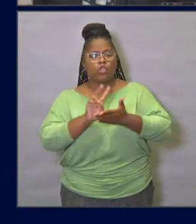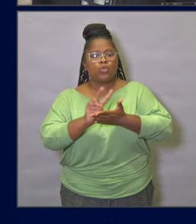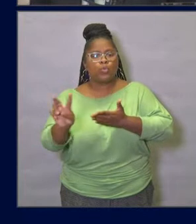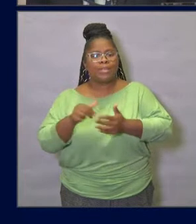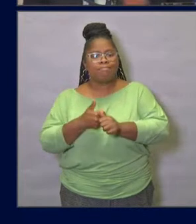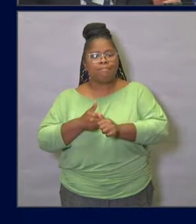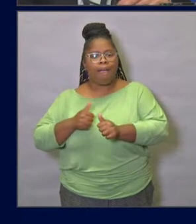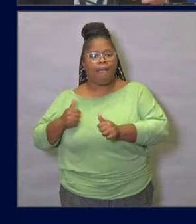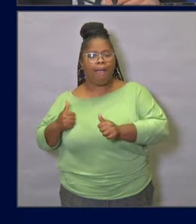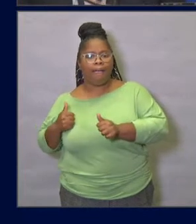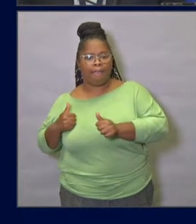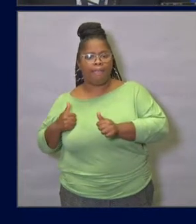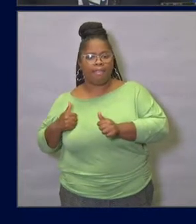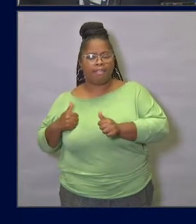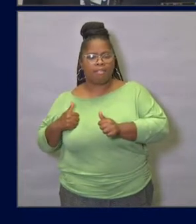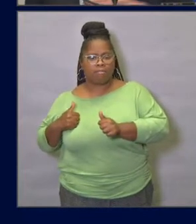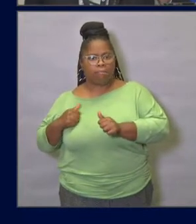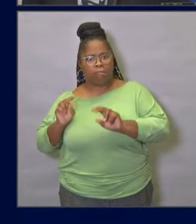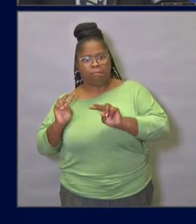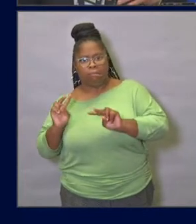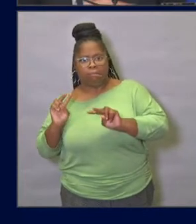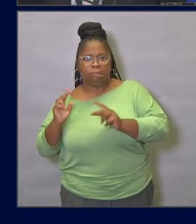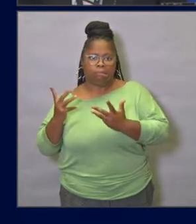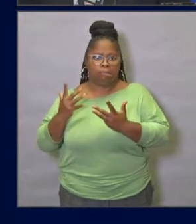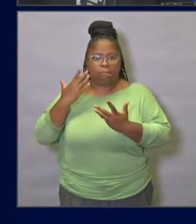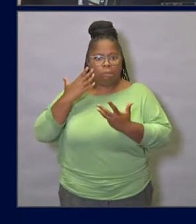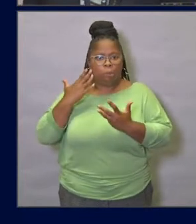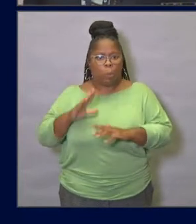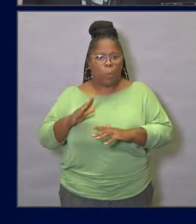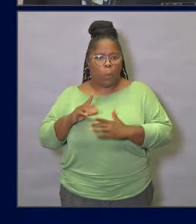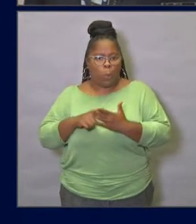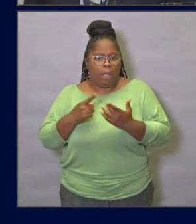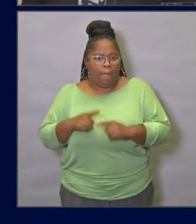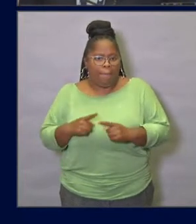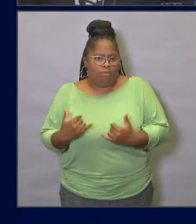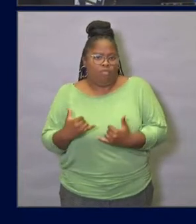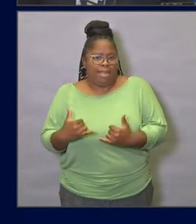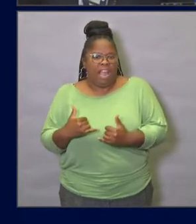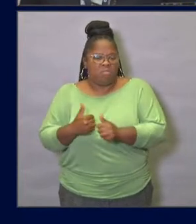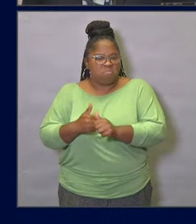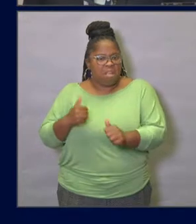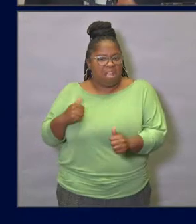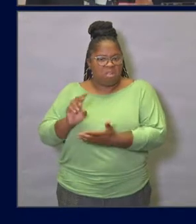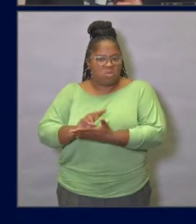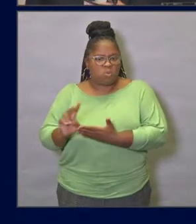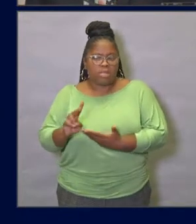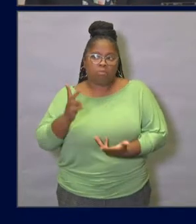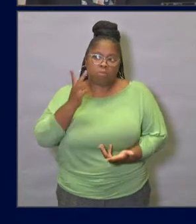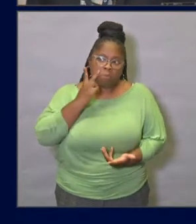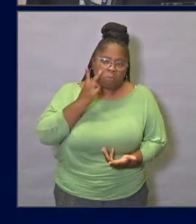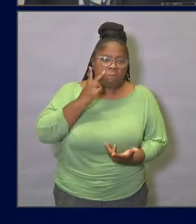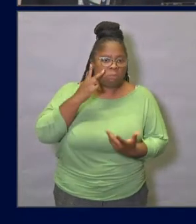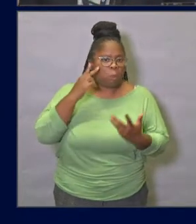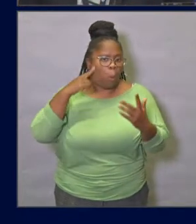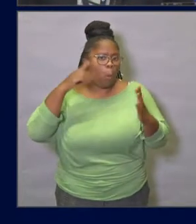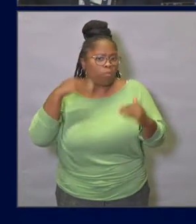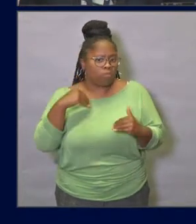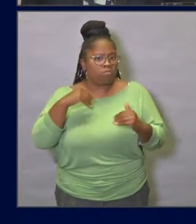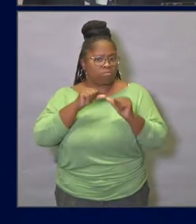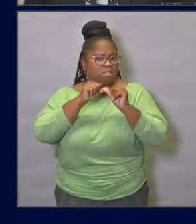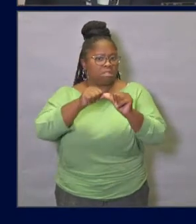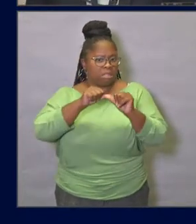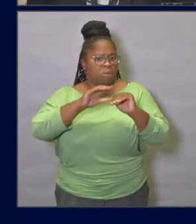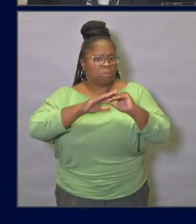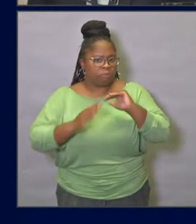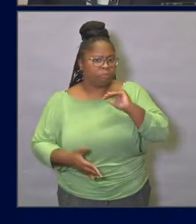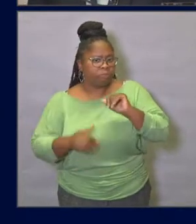continue to hope that the work we're doing shows the continued decrease in cases amongst all of our healthcare workers.